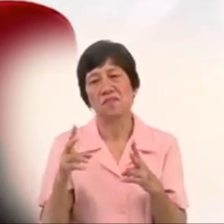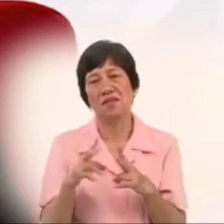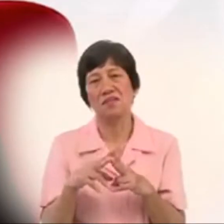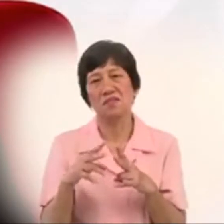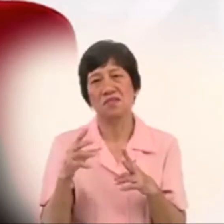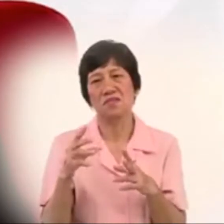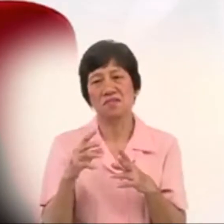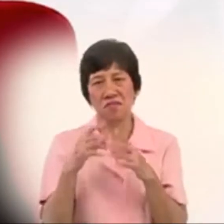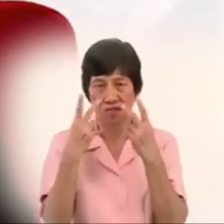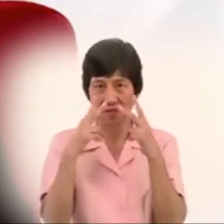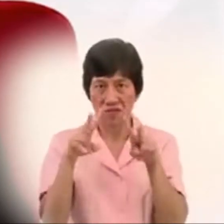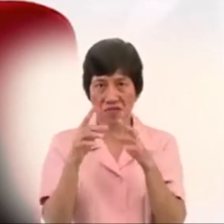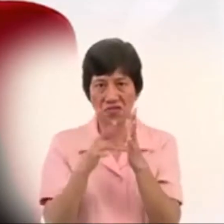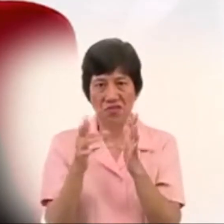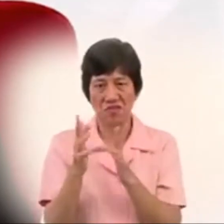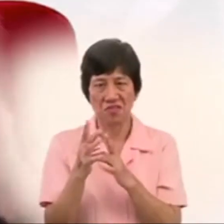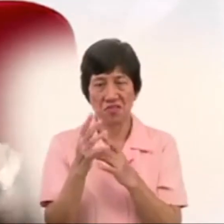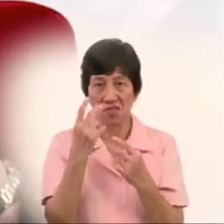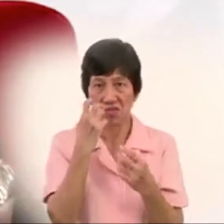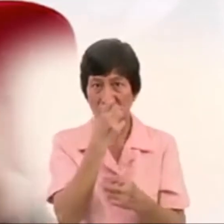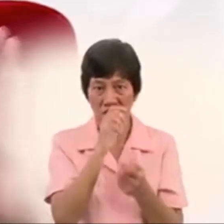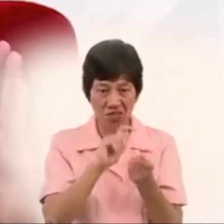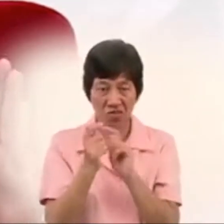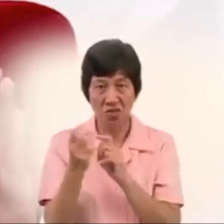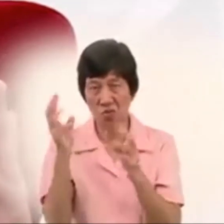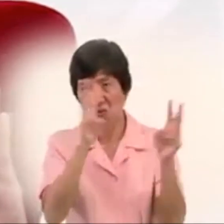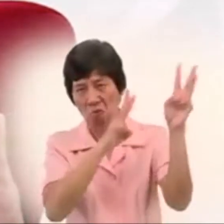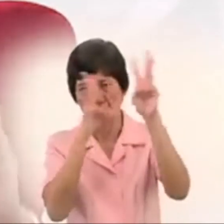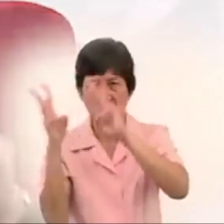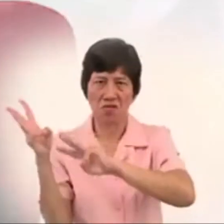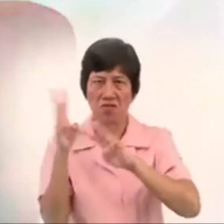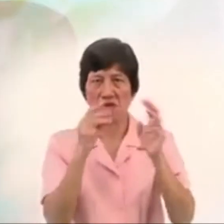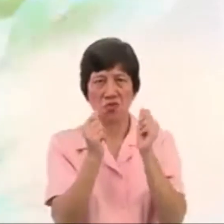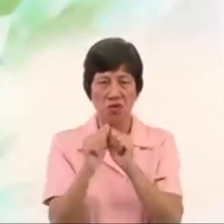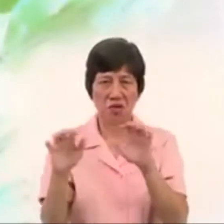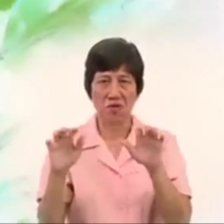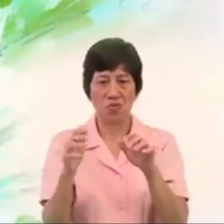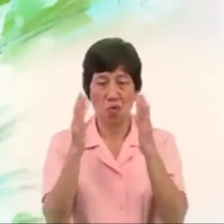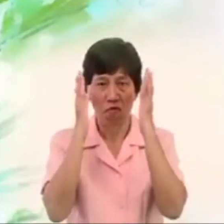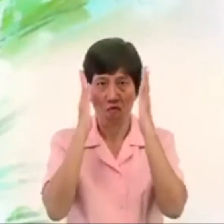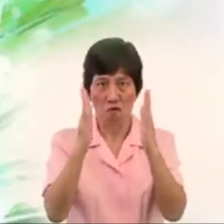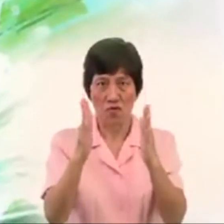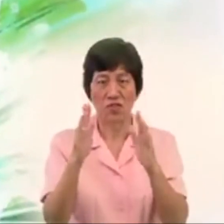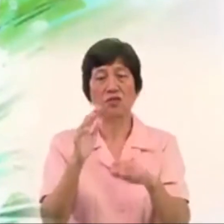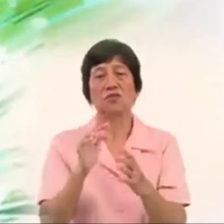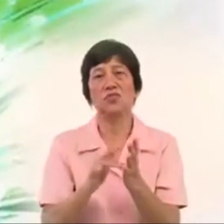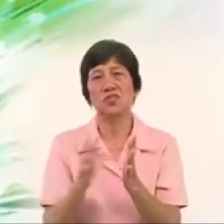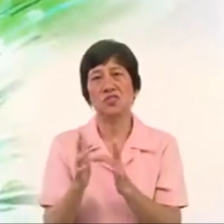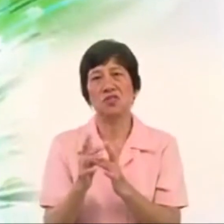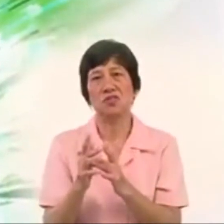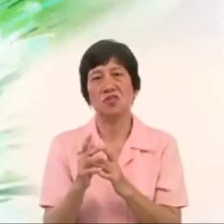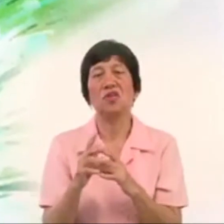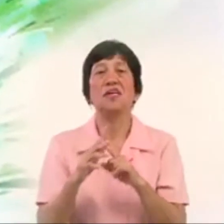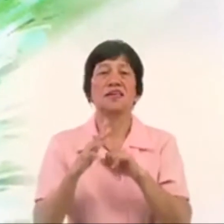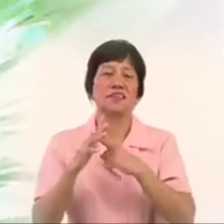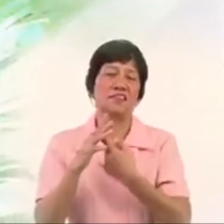his eyes turned to the winds. And without focusing on Jesus, he starts sinking.